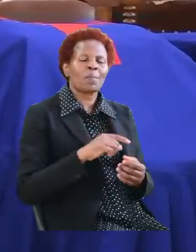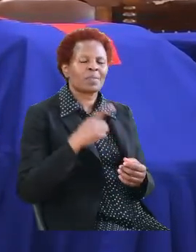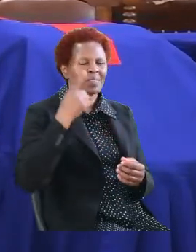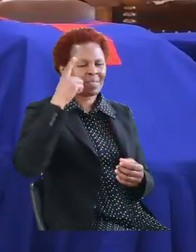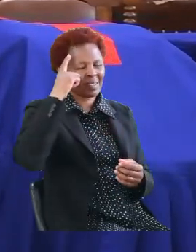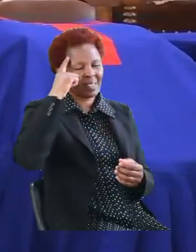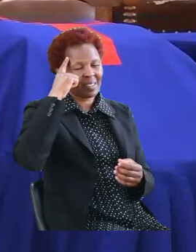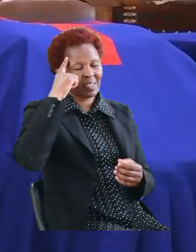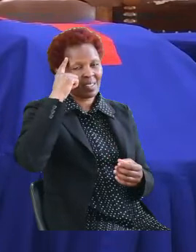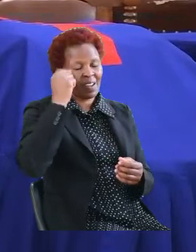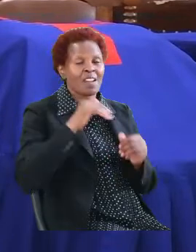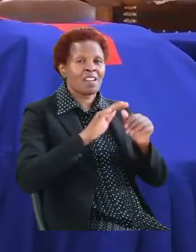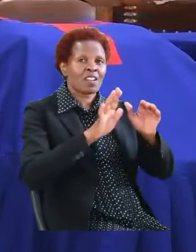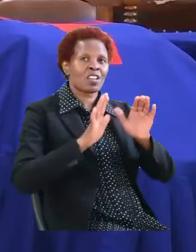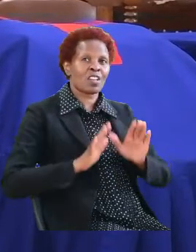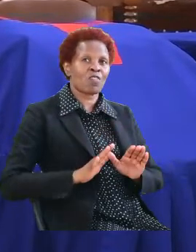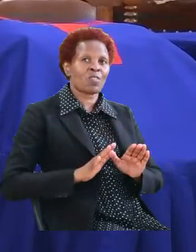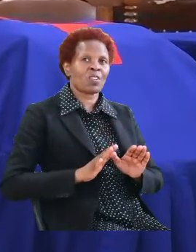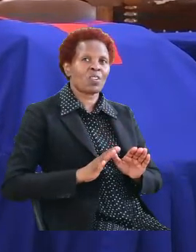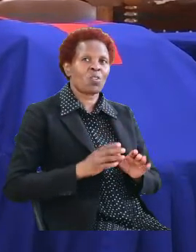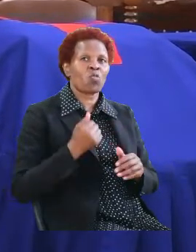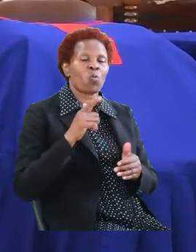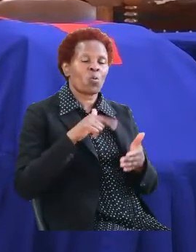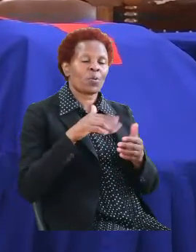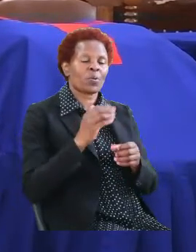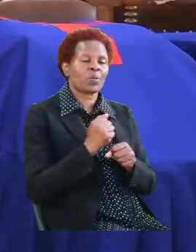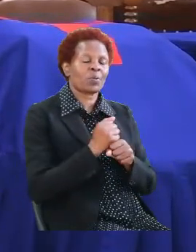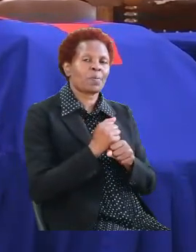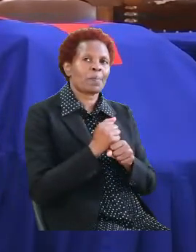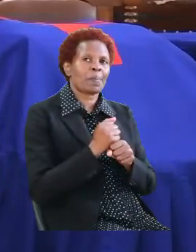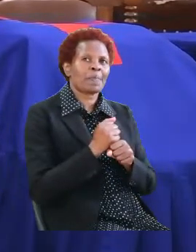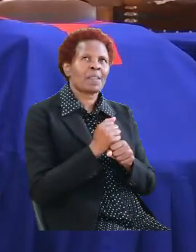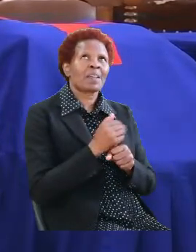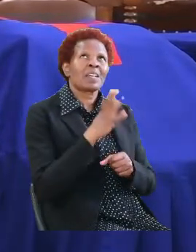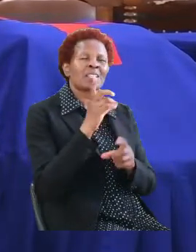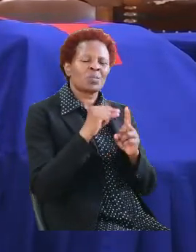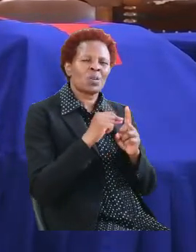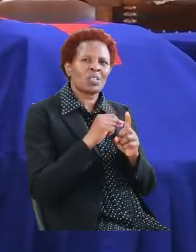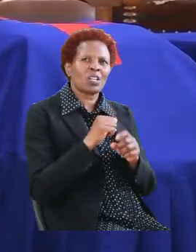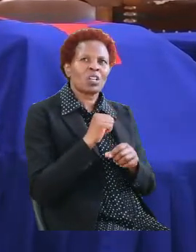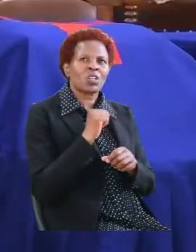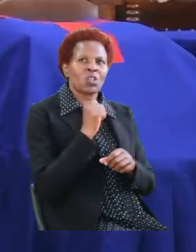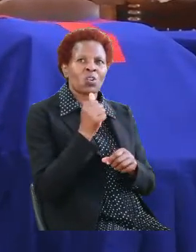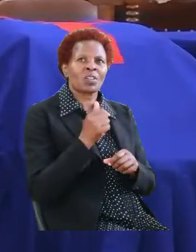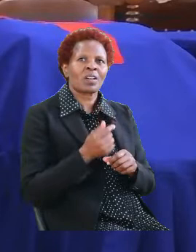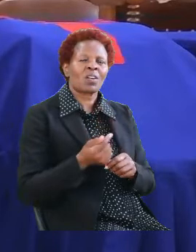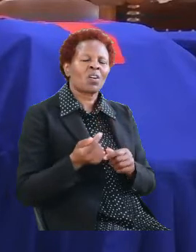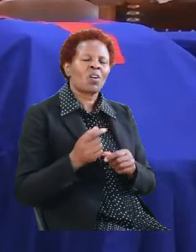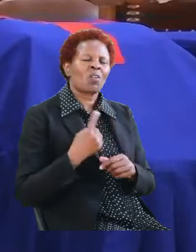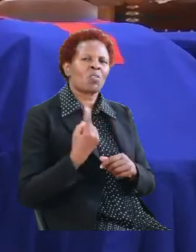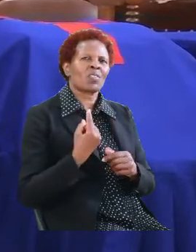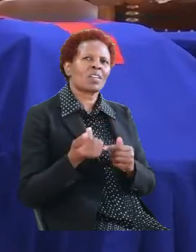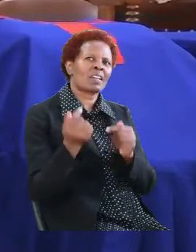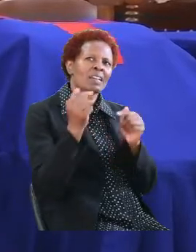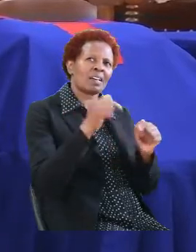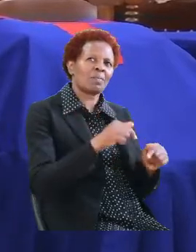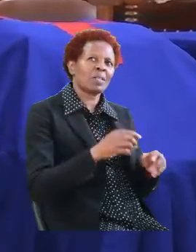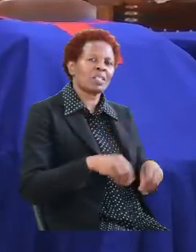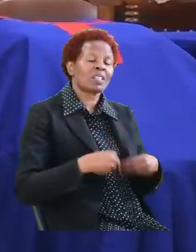them. And I want to say that the word of the Lord that does not just come. You know, the Lord does not just give